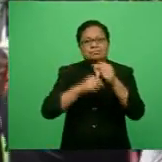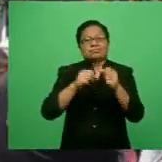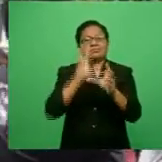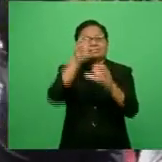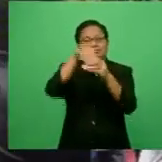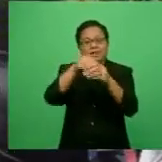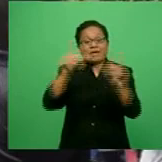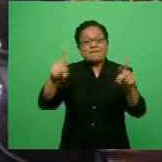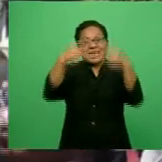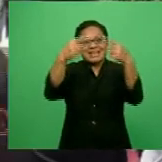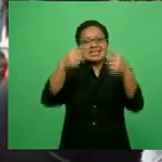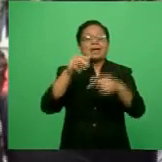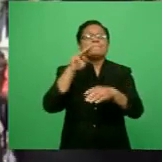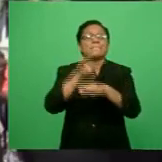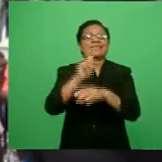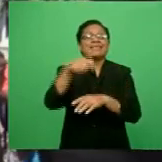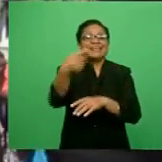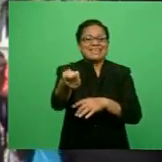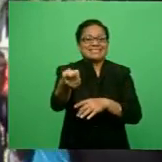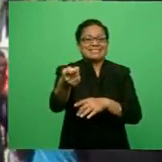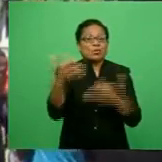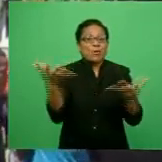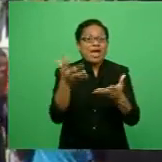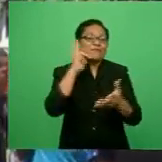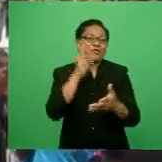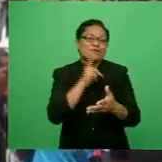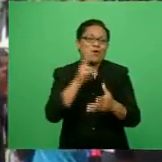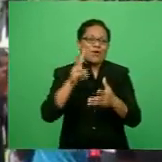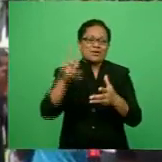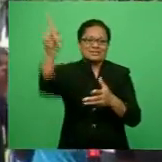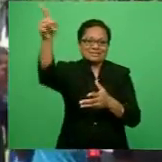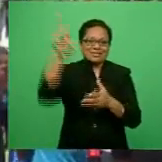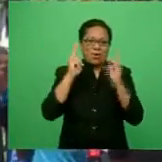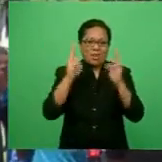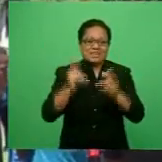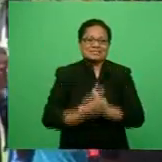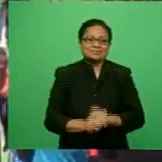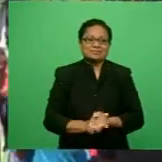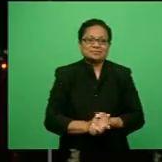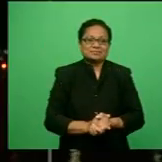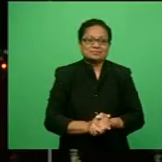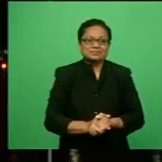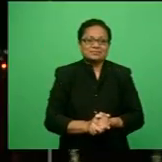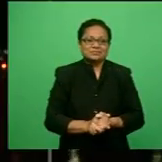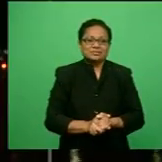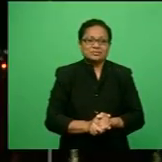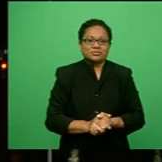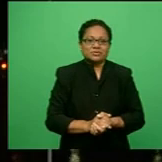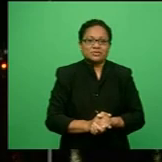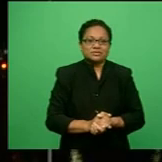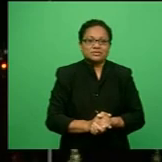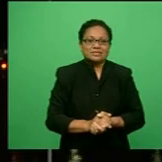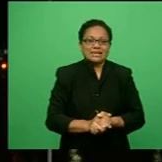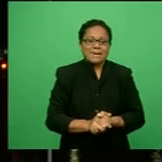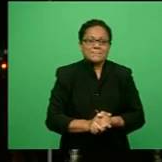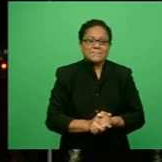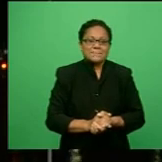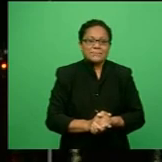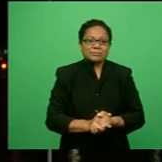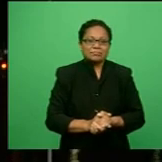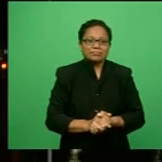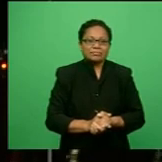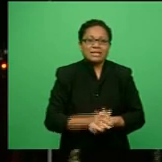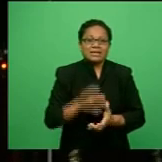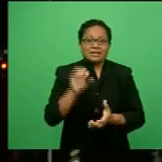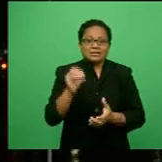of next month at the Vodafone Arena. Jose Nunga, FBC News. The entertainment